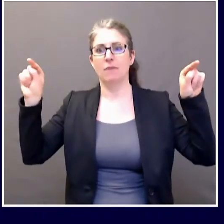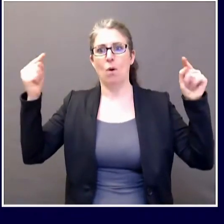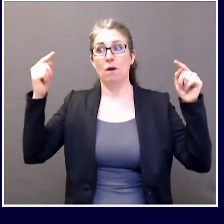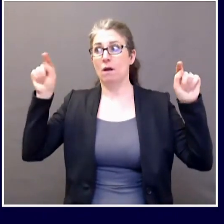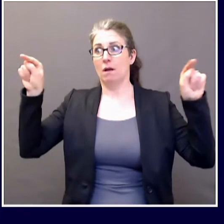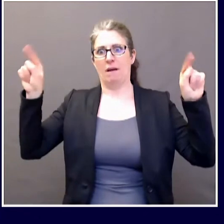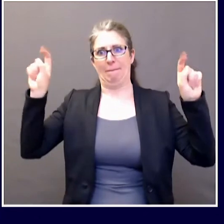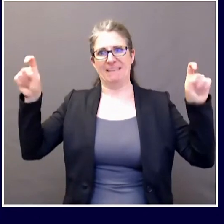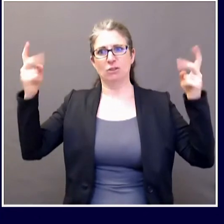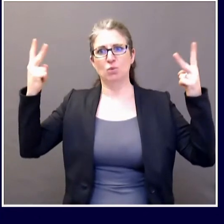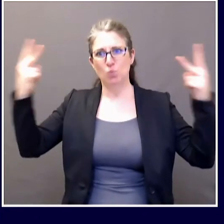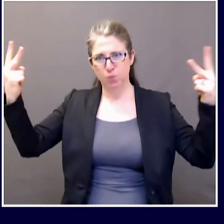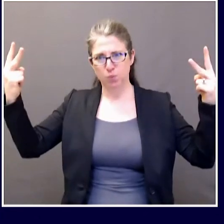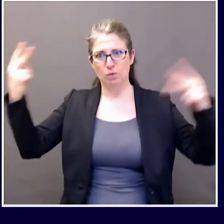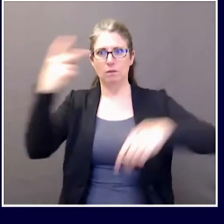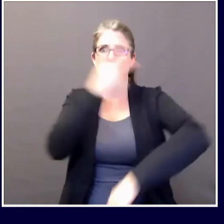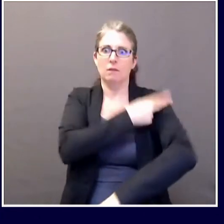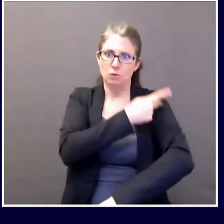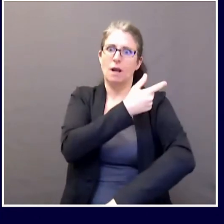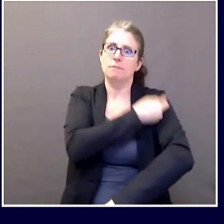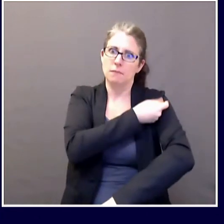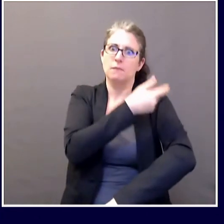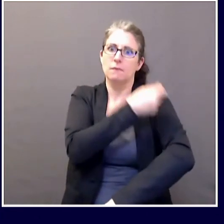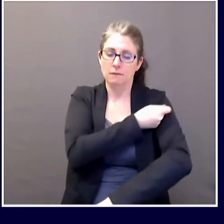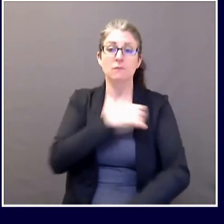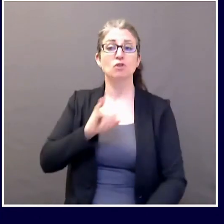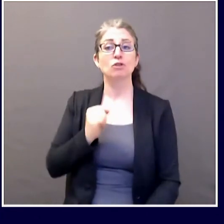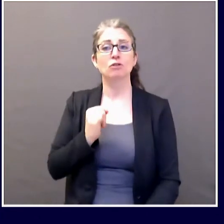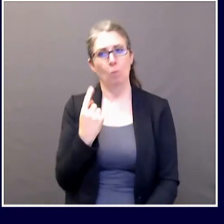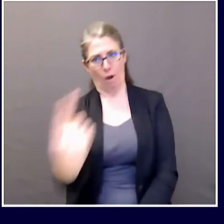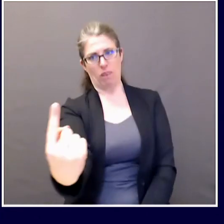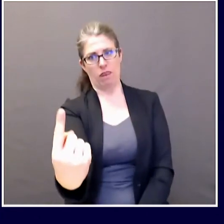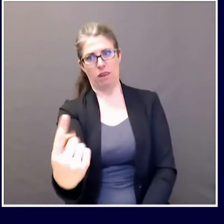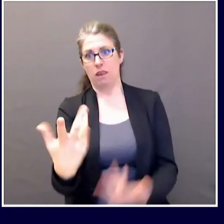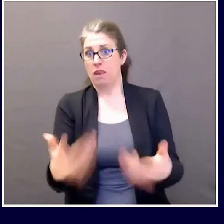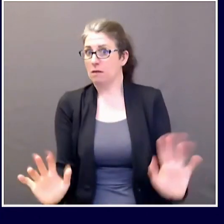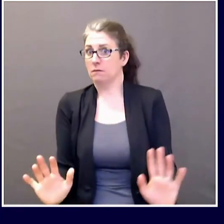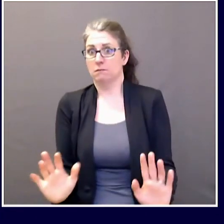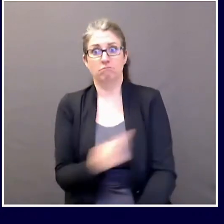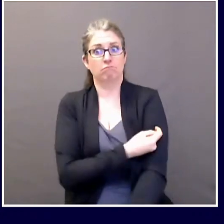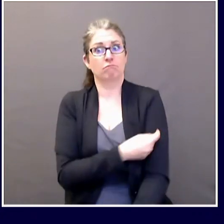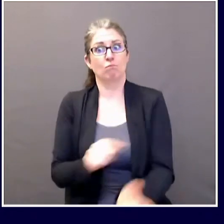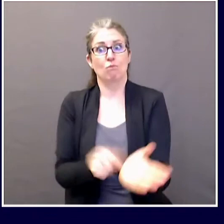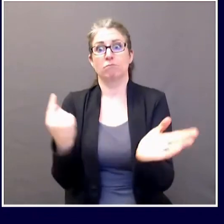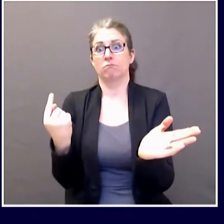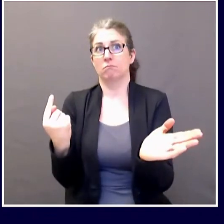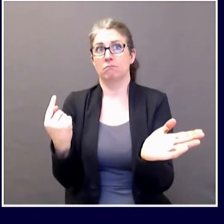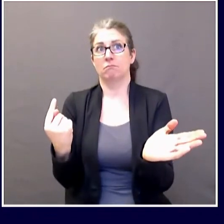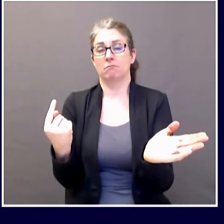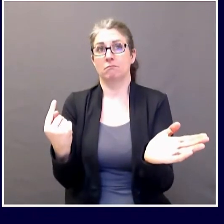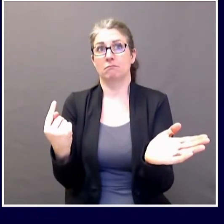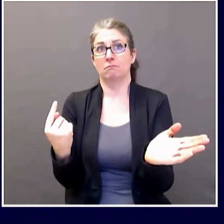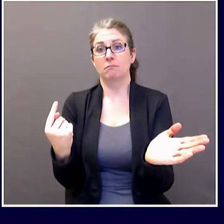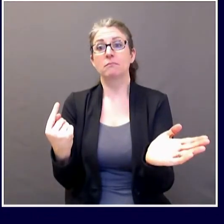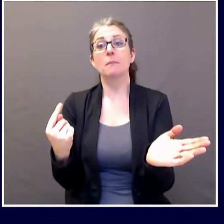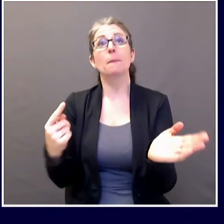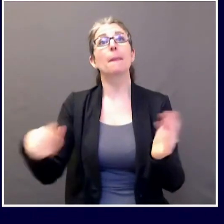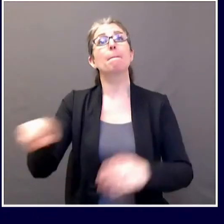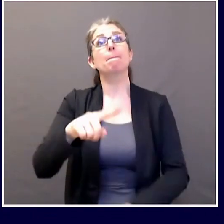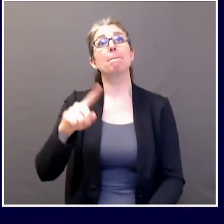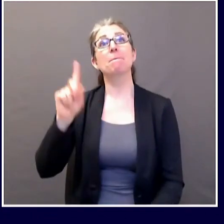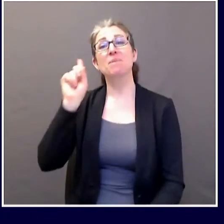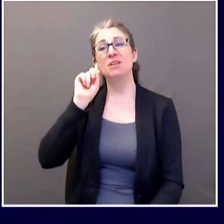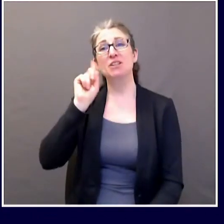to focus on today. You may have also heard that it does not require ultra cold storage, which is